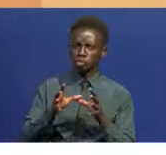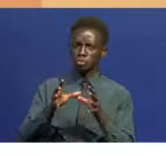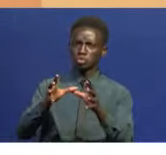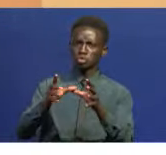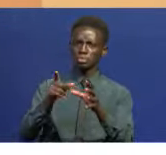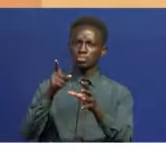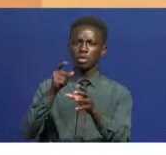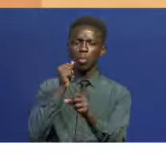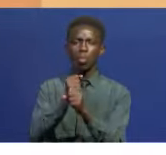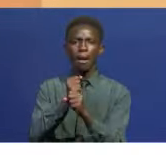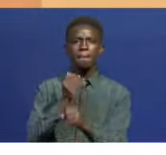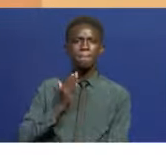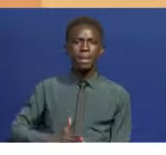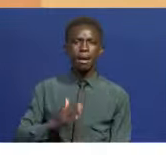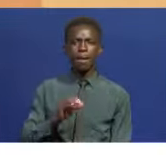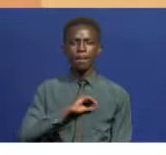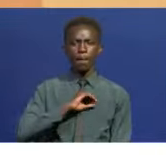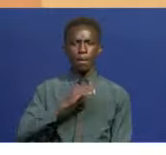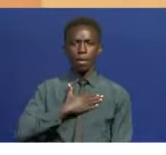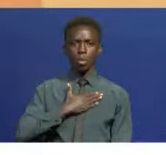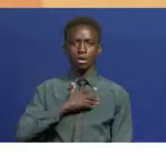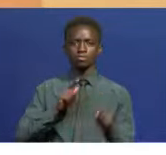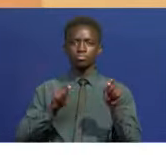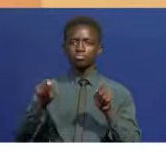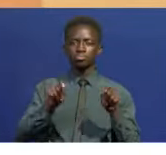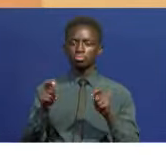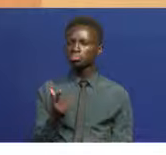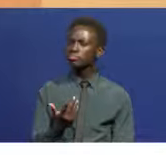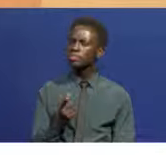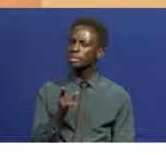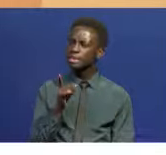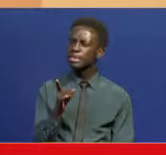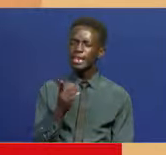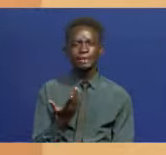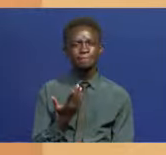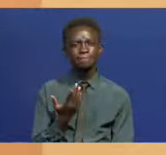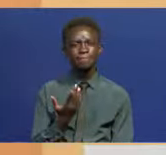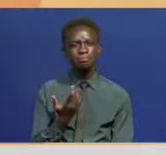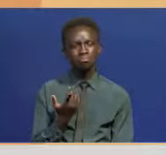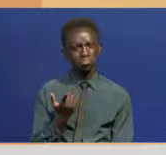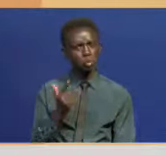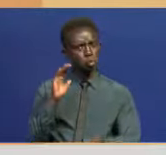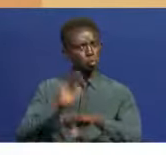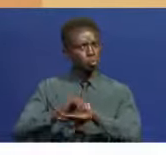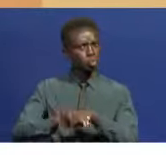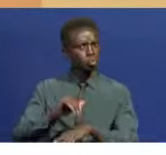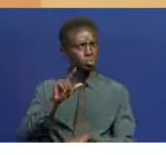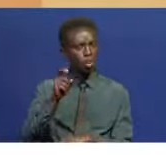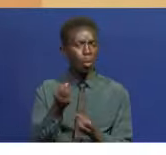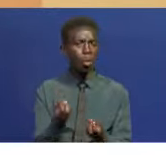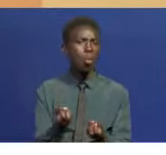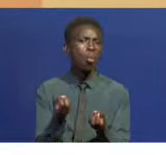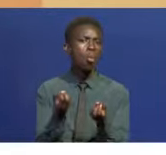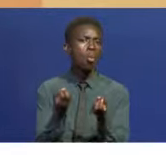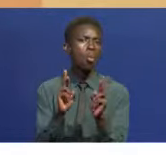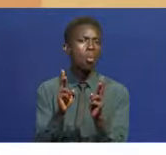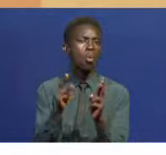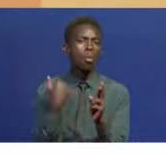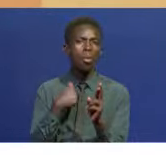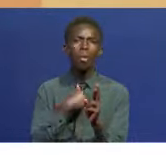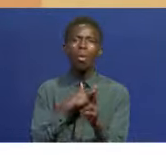a working person in our own governance, is it going to be fruitful, or do we need to rework on it so that we carry everybody along?